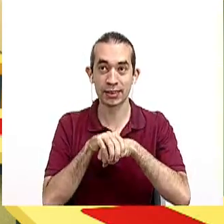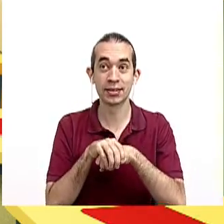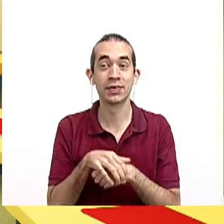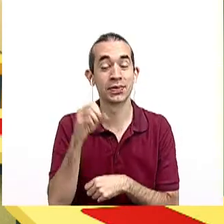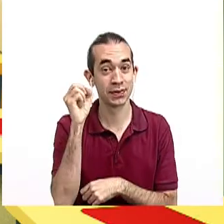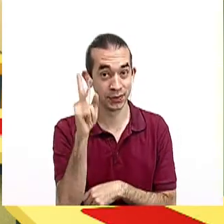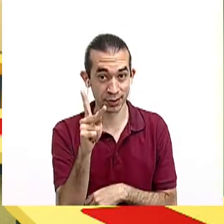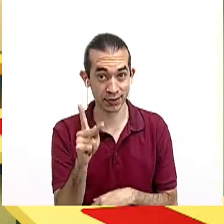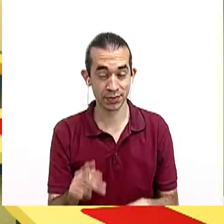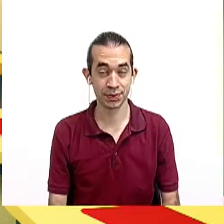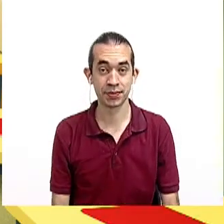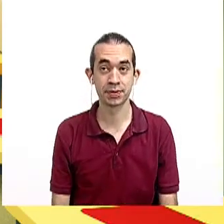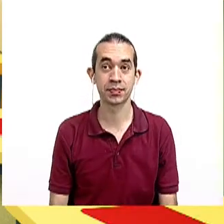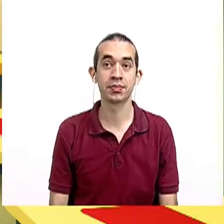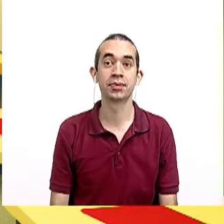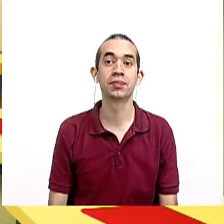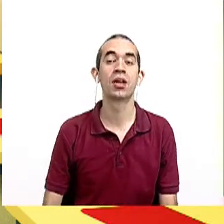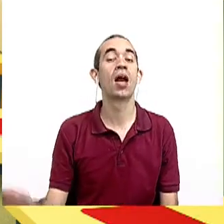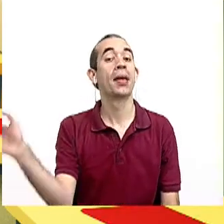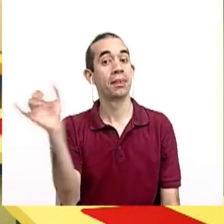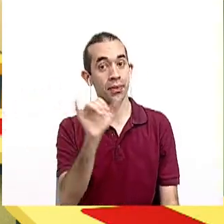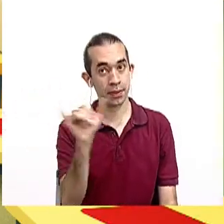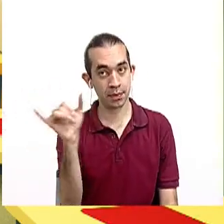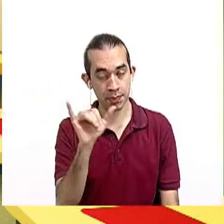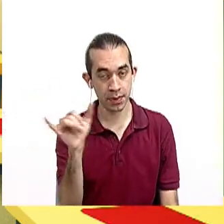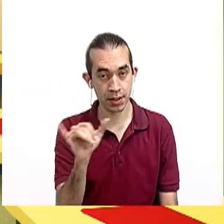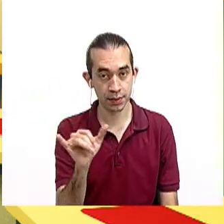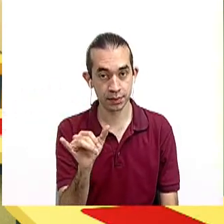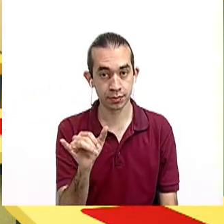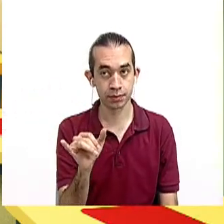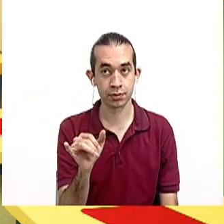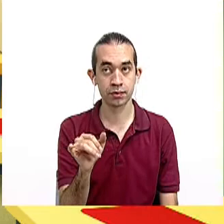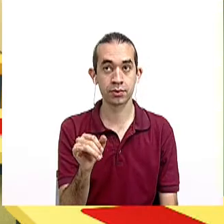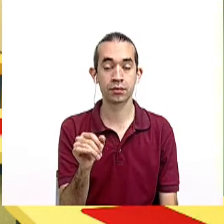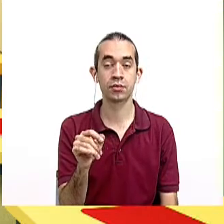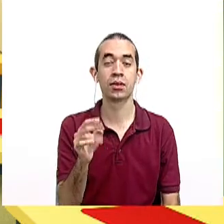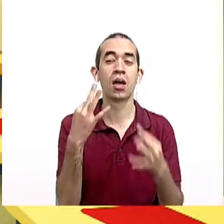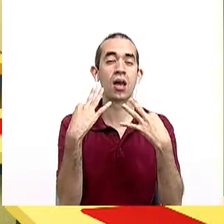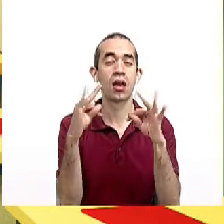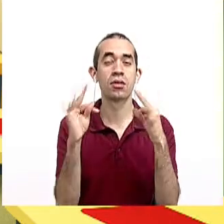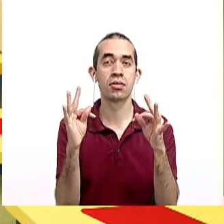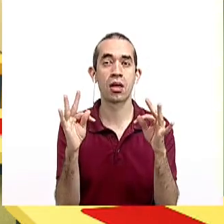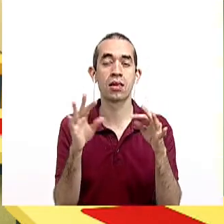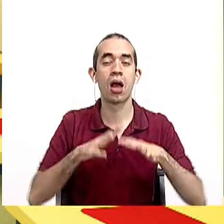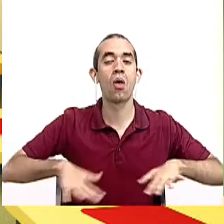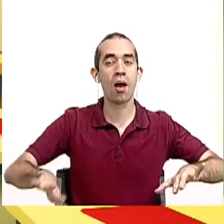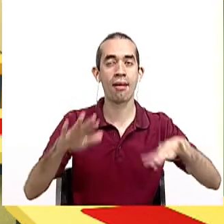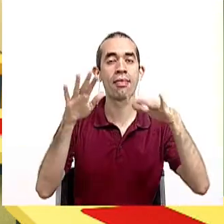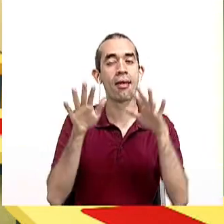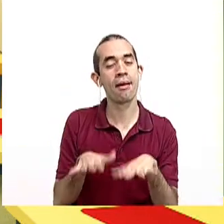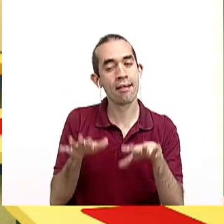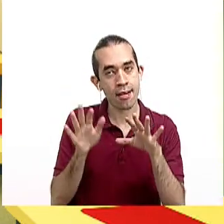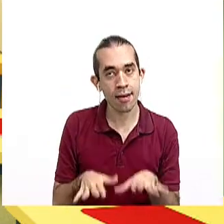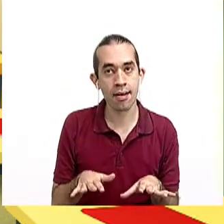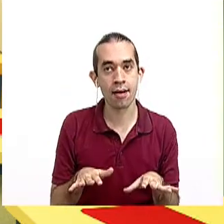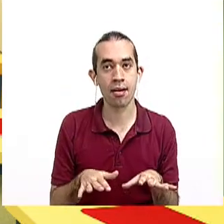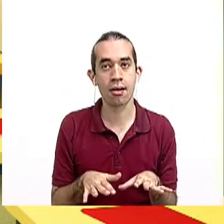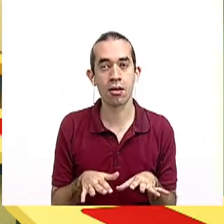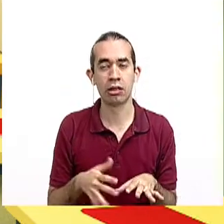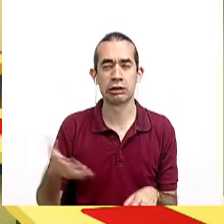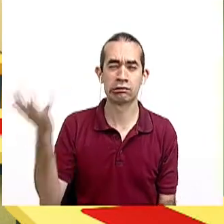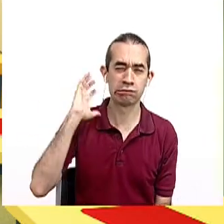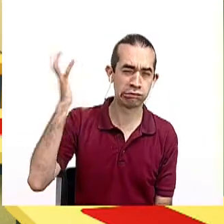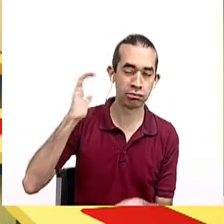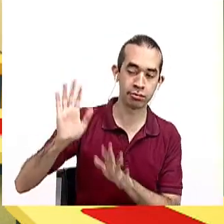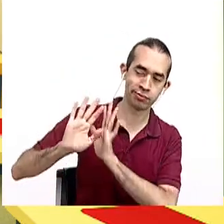okay? Besides that, try to work in a quiet place, avoid loud